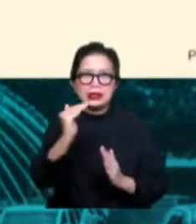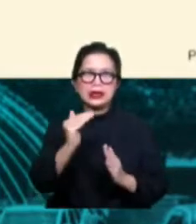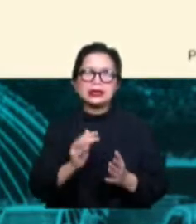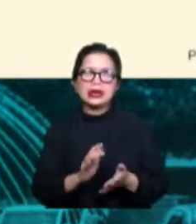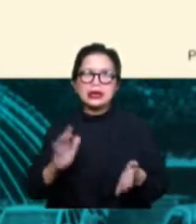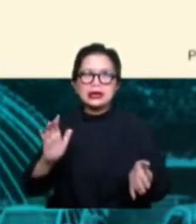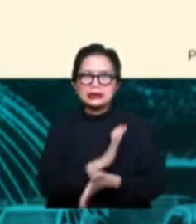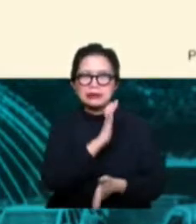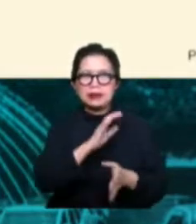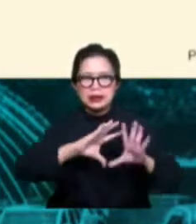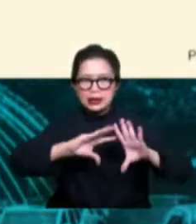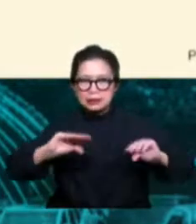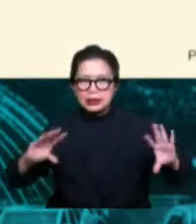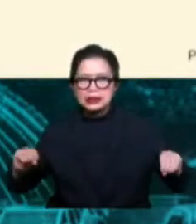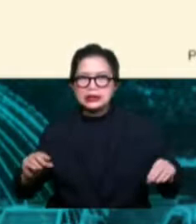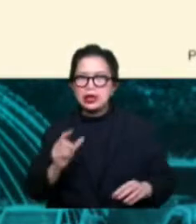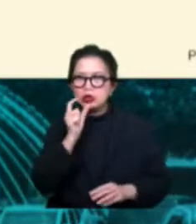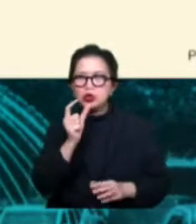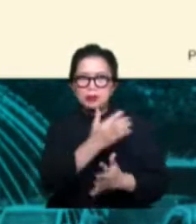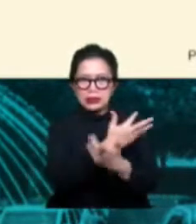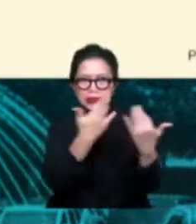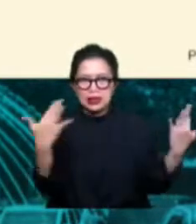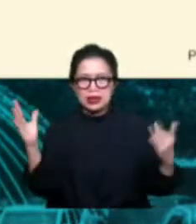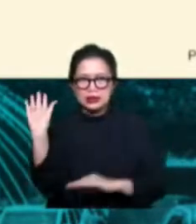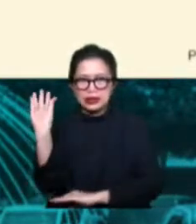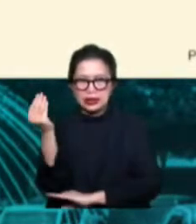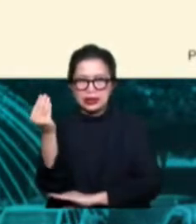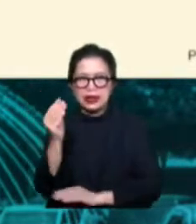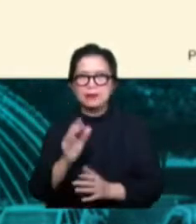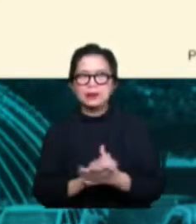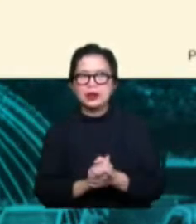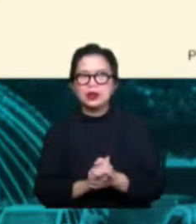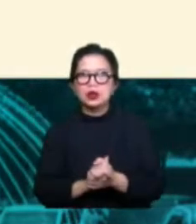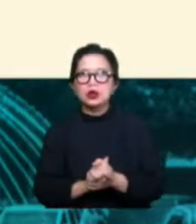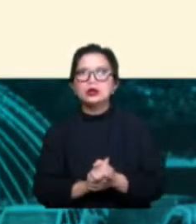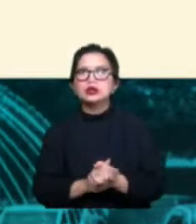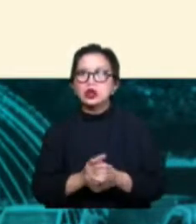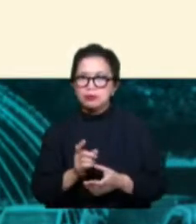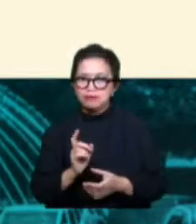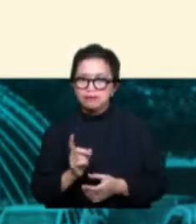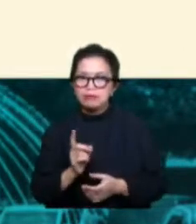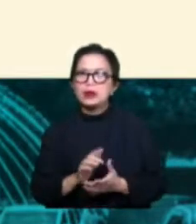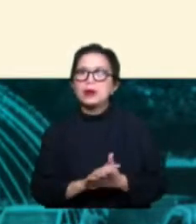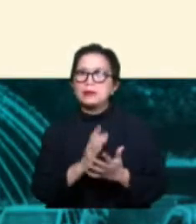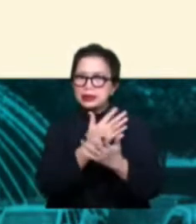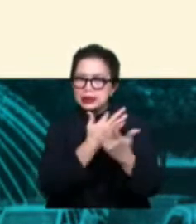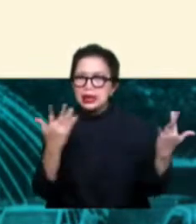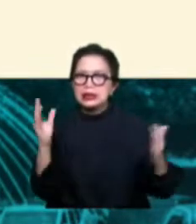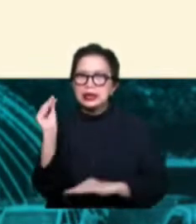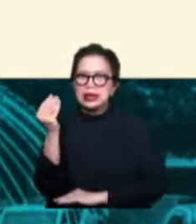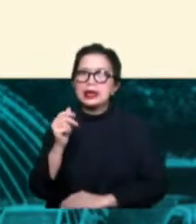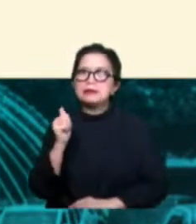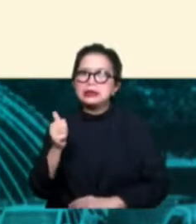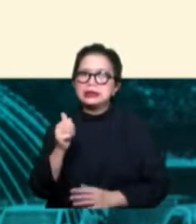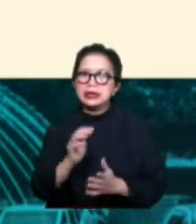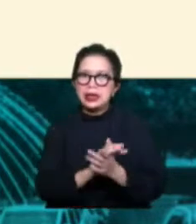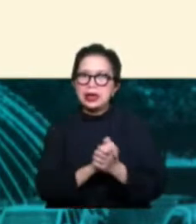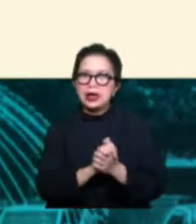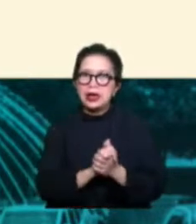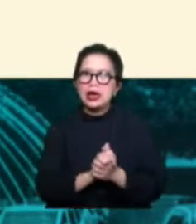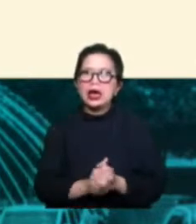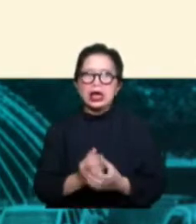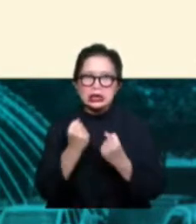and more resilient Jakarta. This slide shows a pilot project initiative